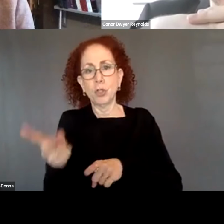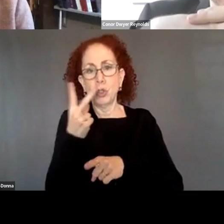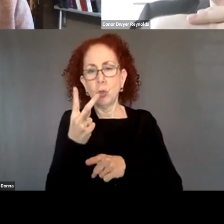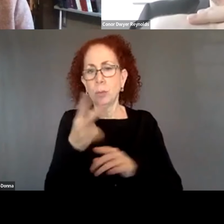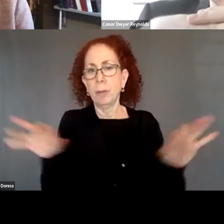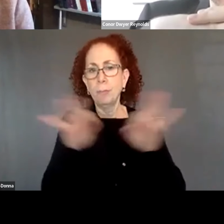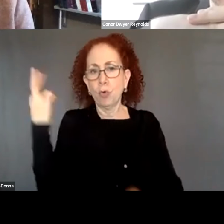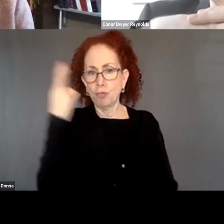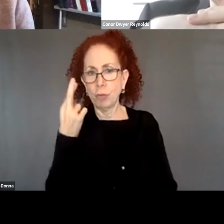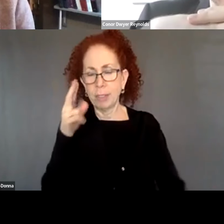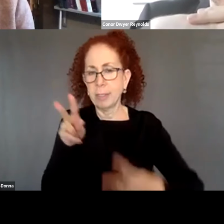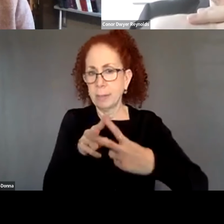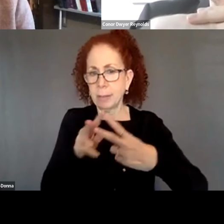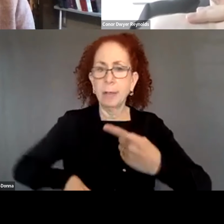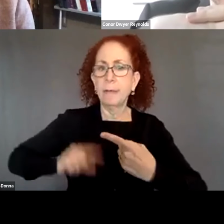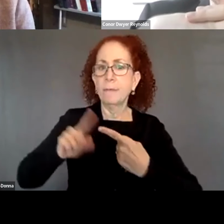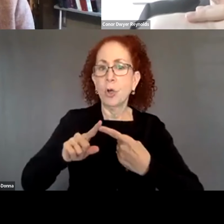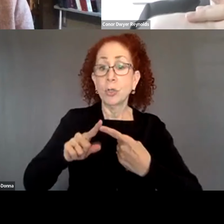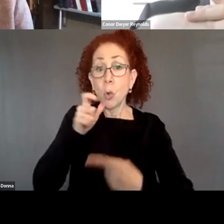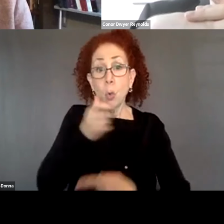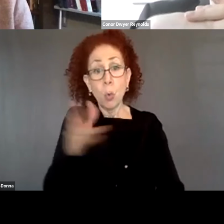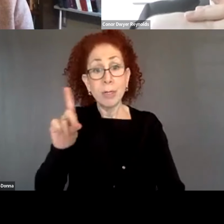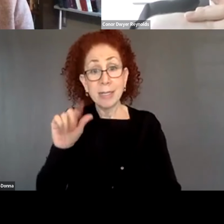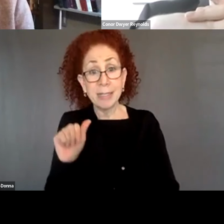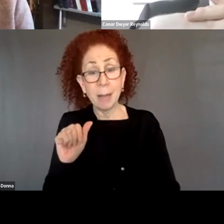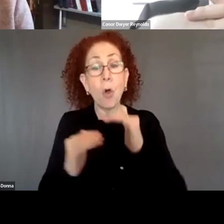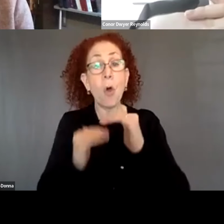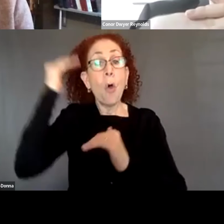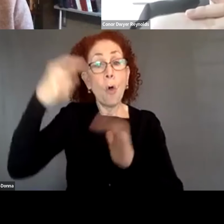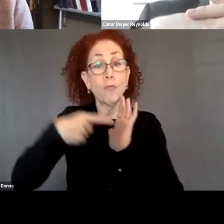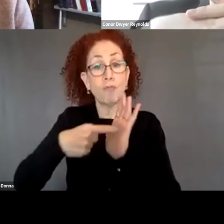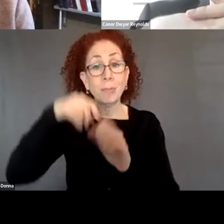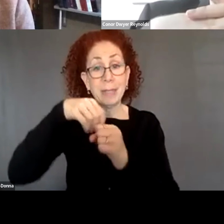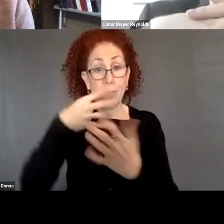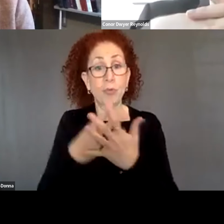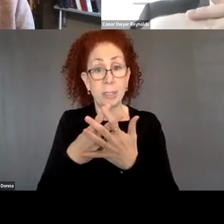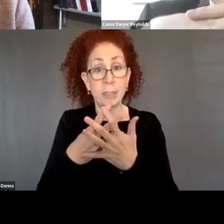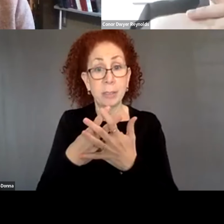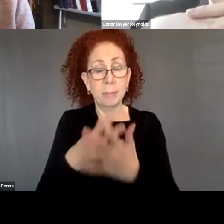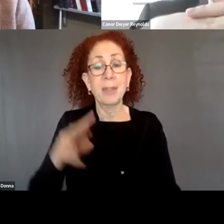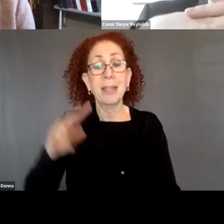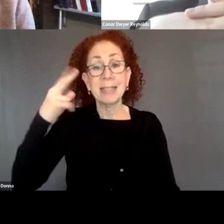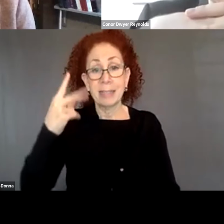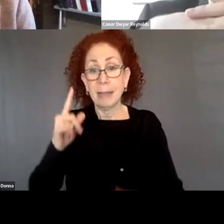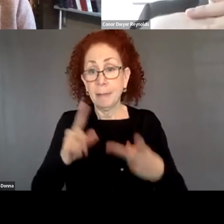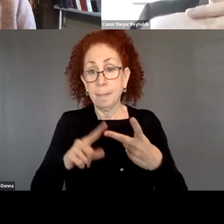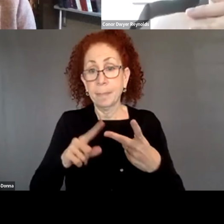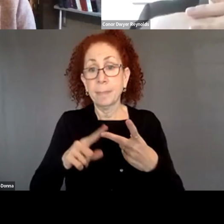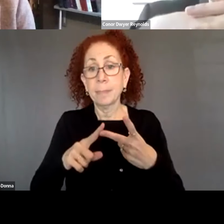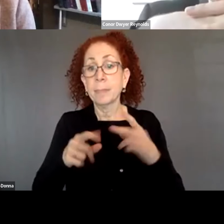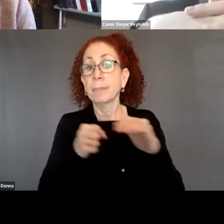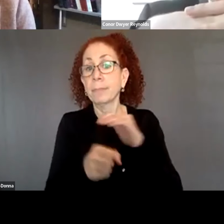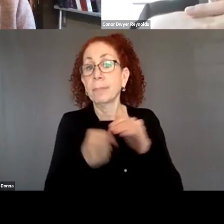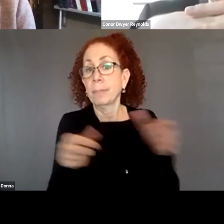reasons. So first, disabled people are overrepresented in prisons and jails, and second, confinement in prisons and jails